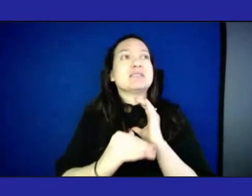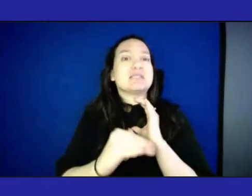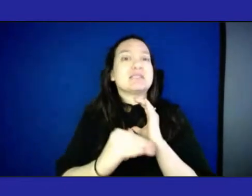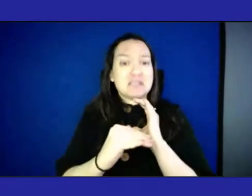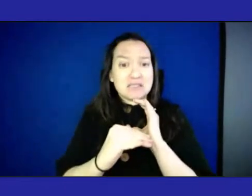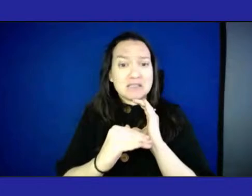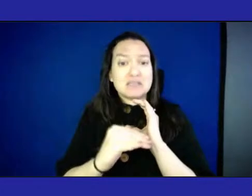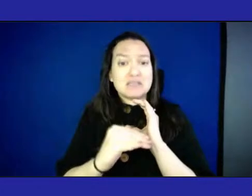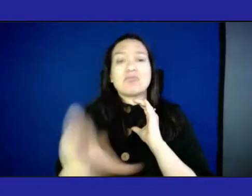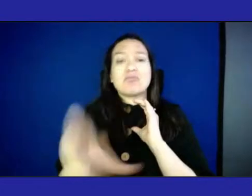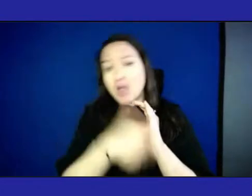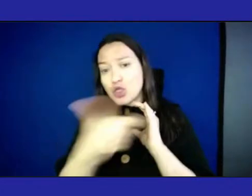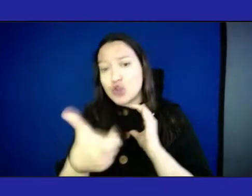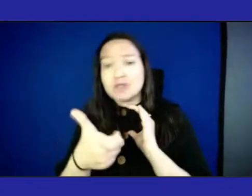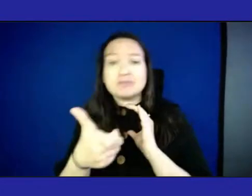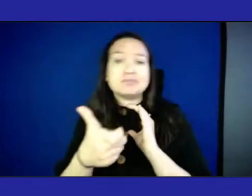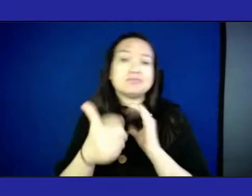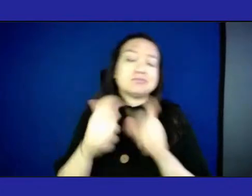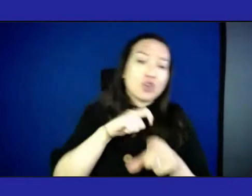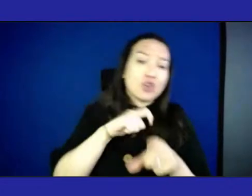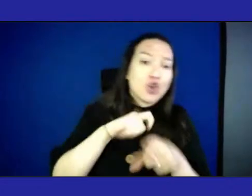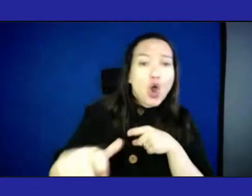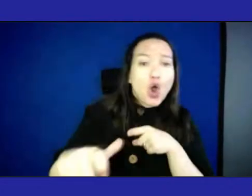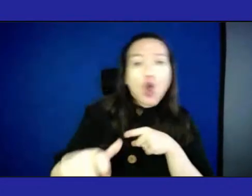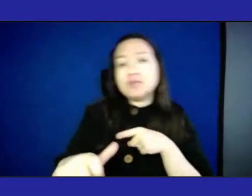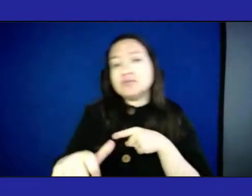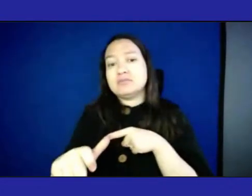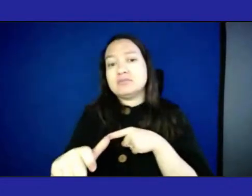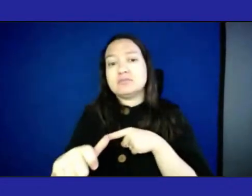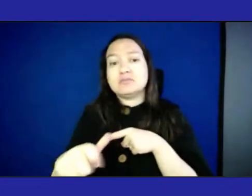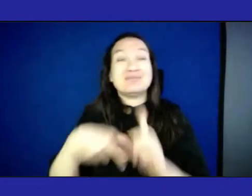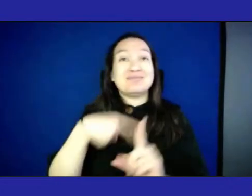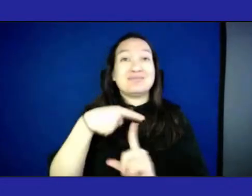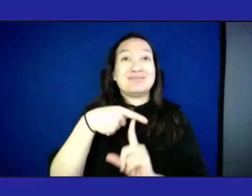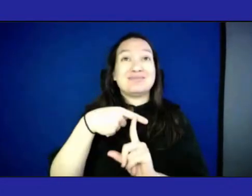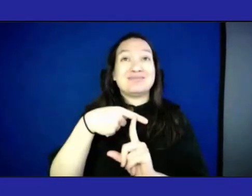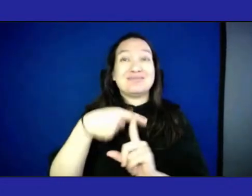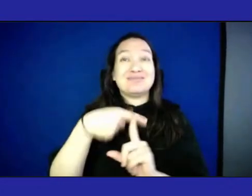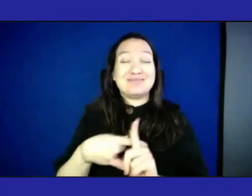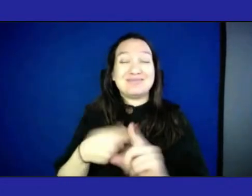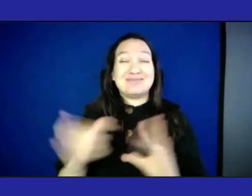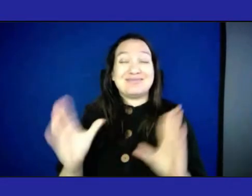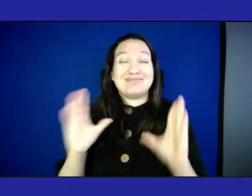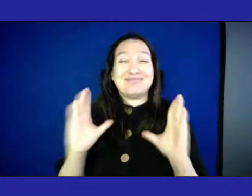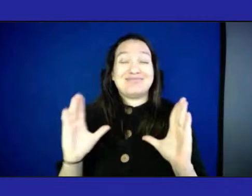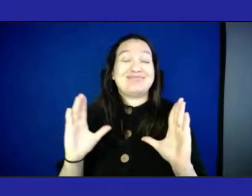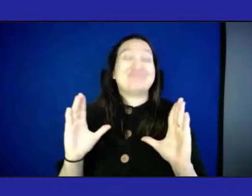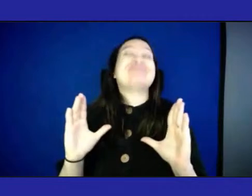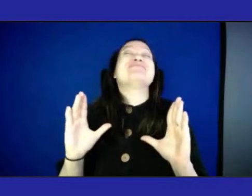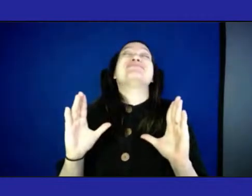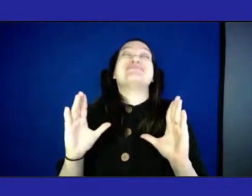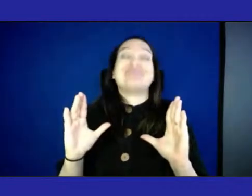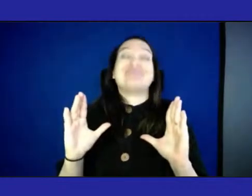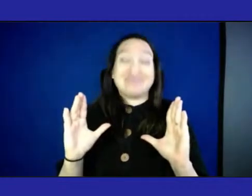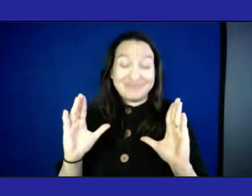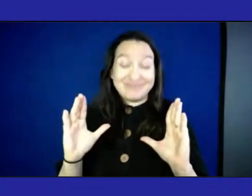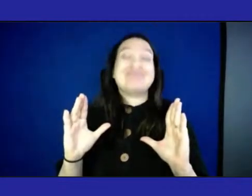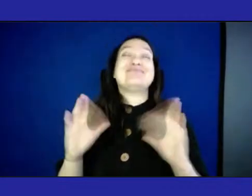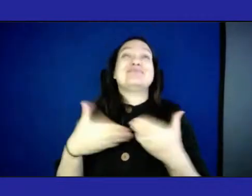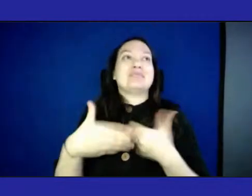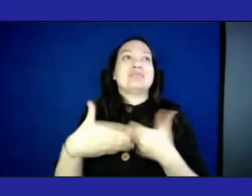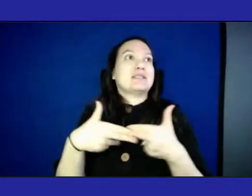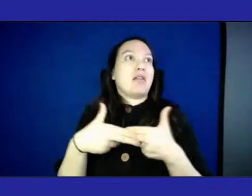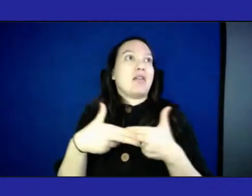other calls throughout each month. We can go to the next slide, which actually shows